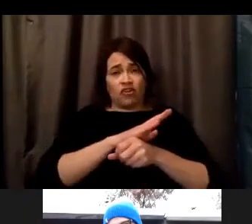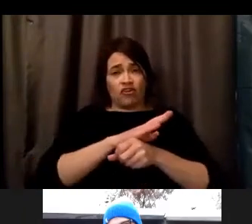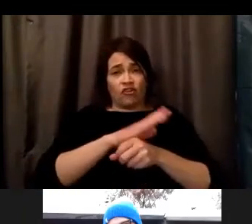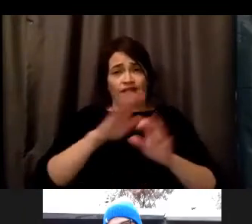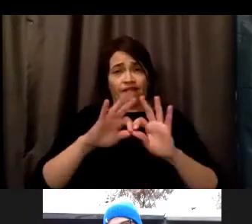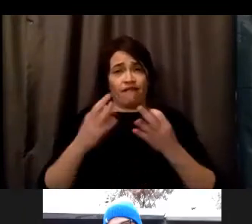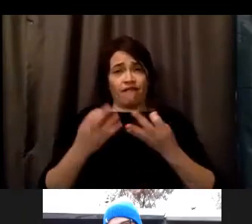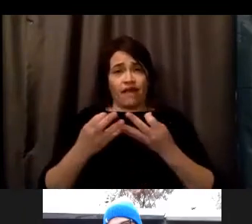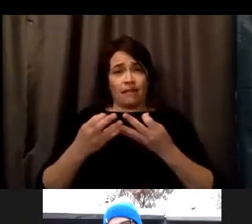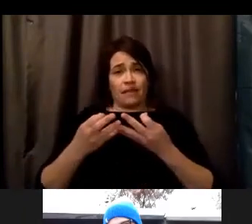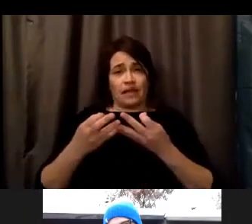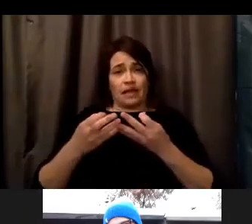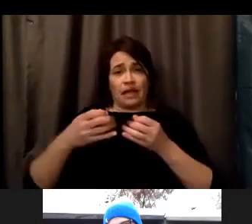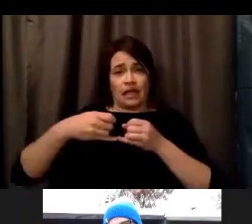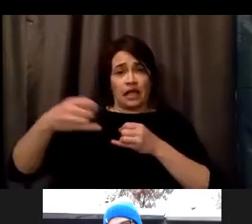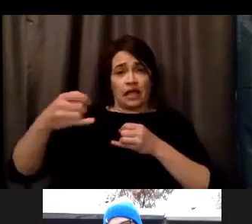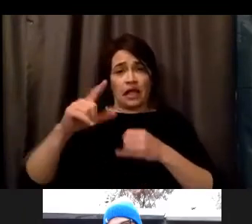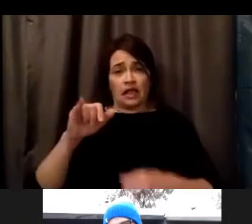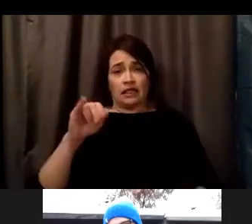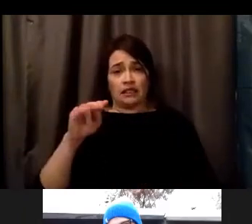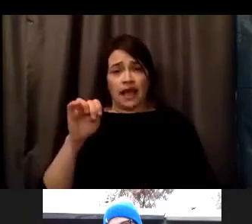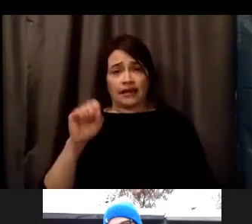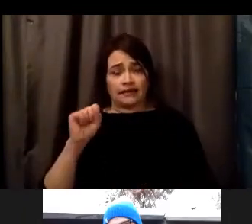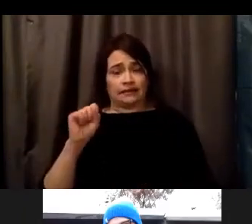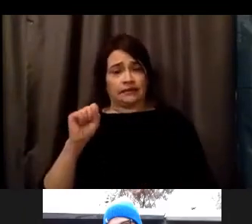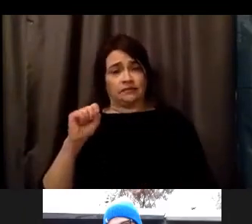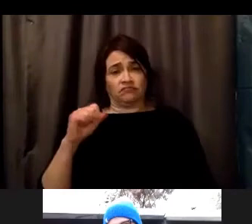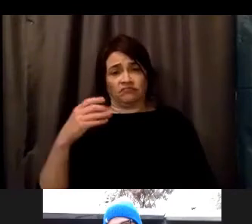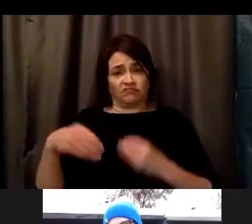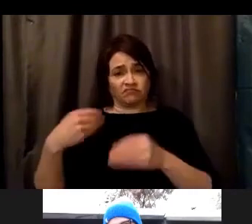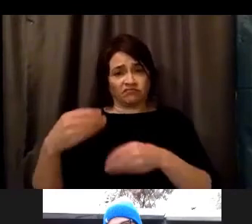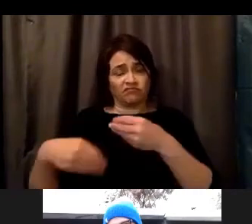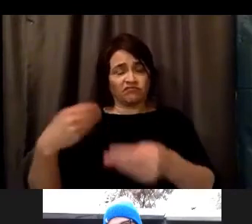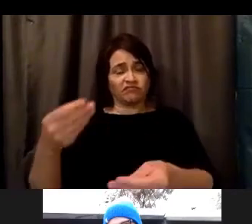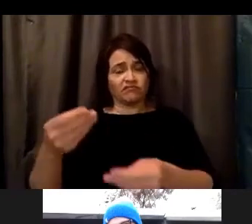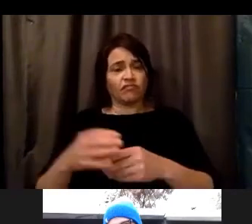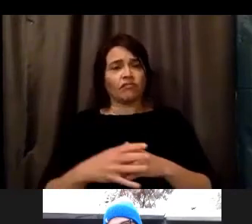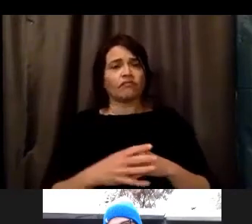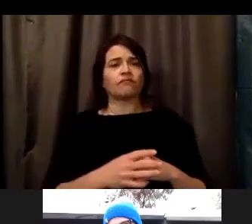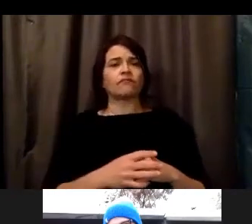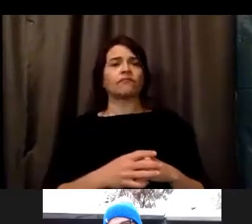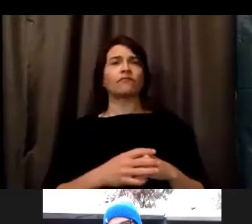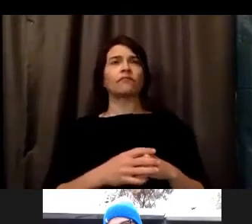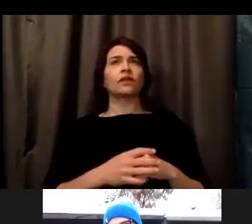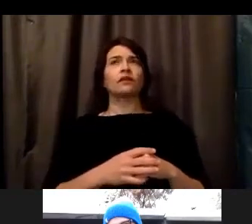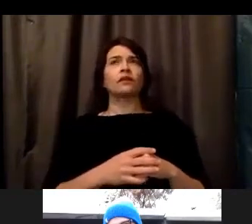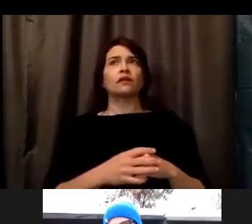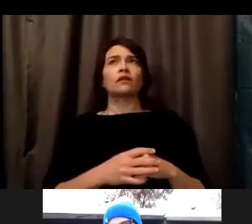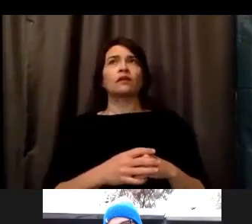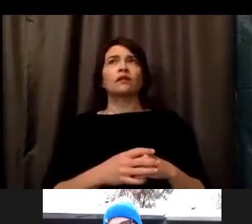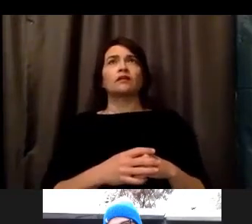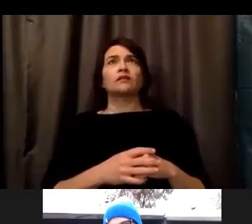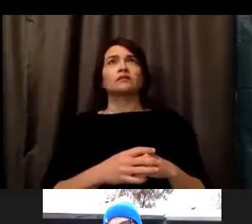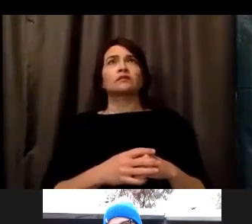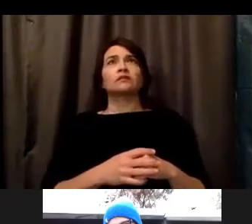bad idea or one wrong mistake. For